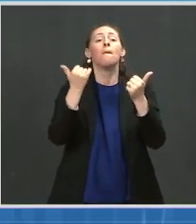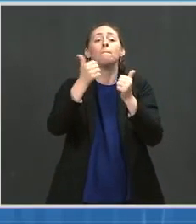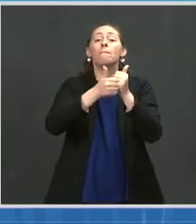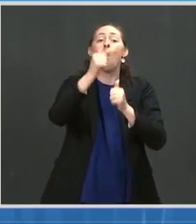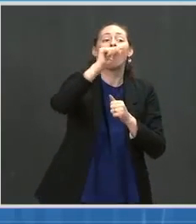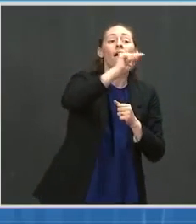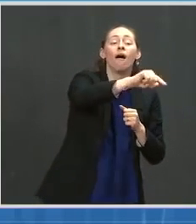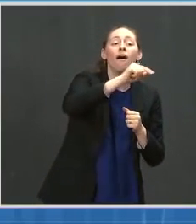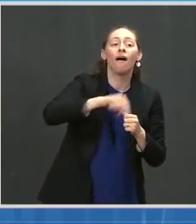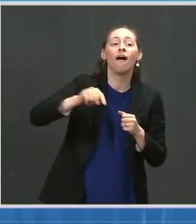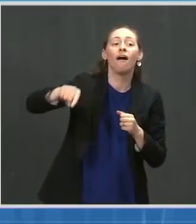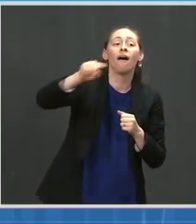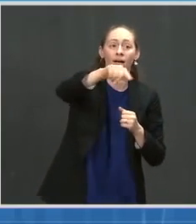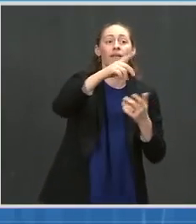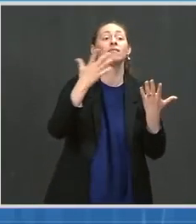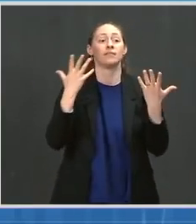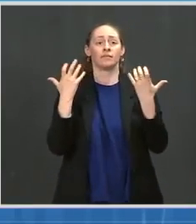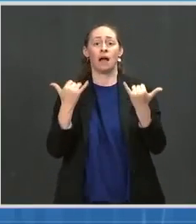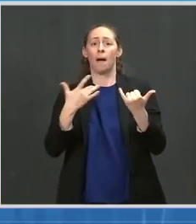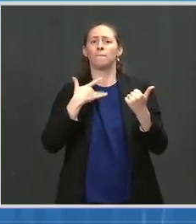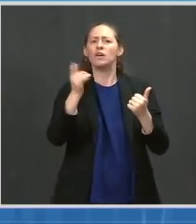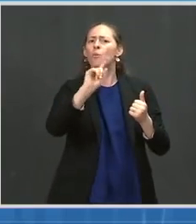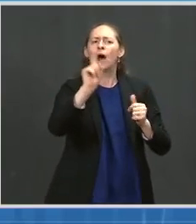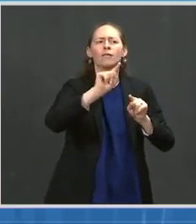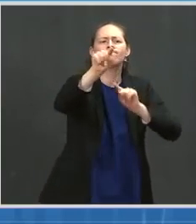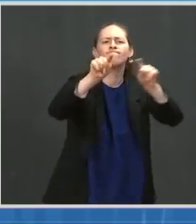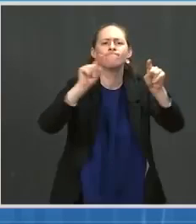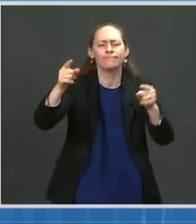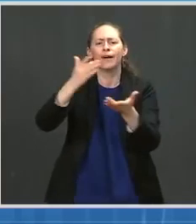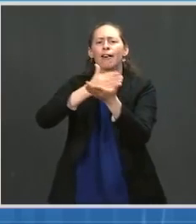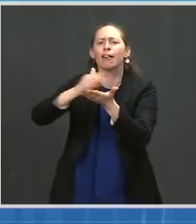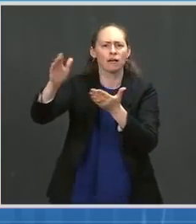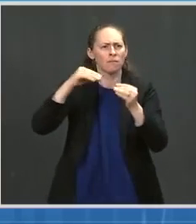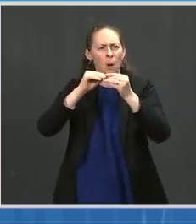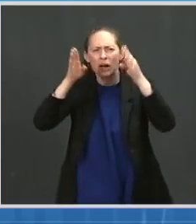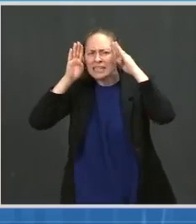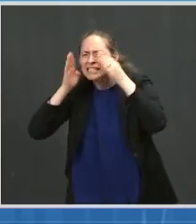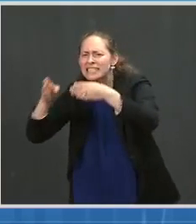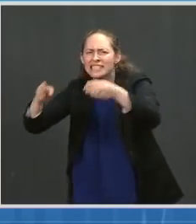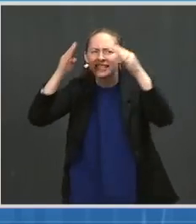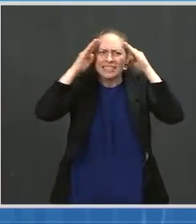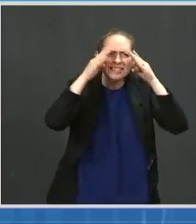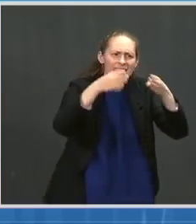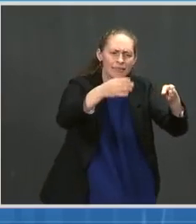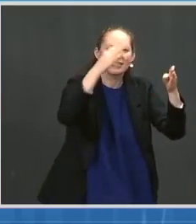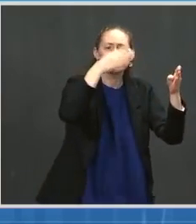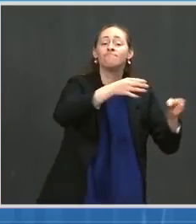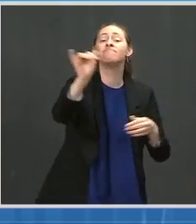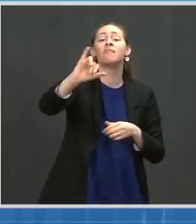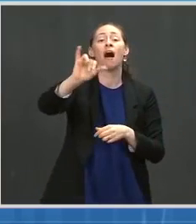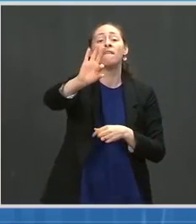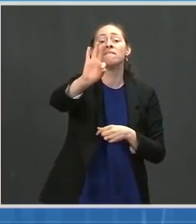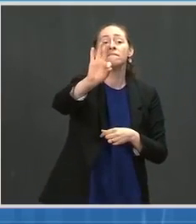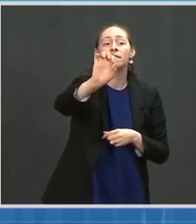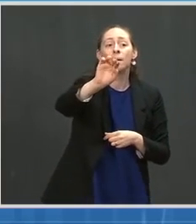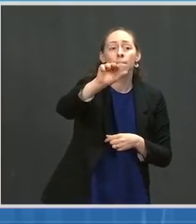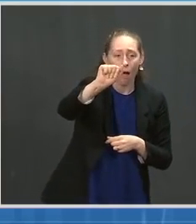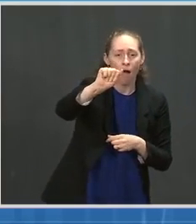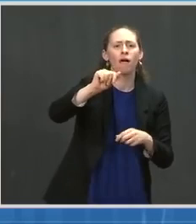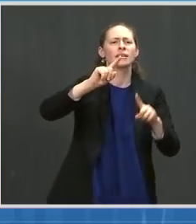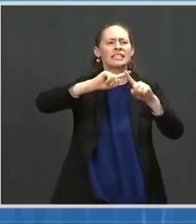nation are run and staffed by FEMA and DoD personnel in close partnership with state and local